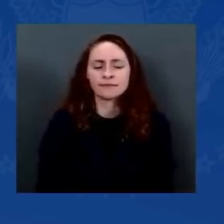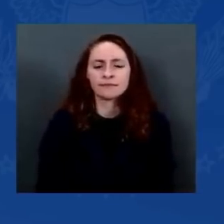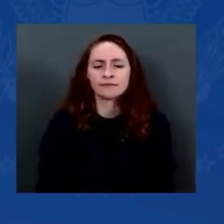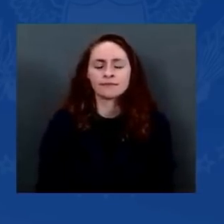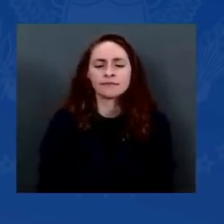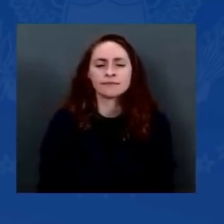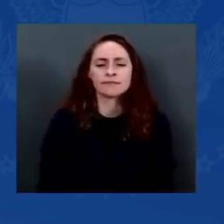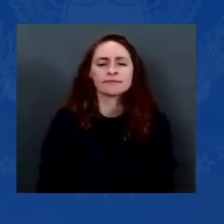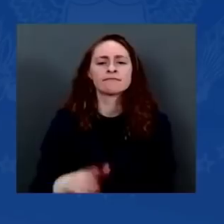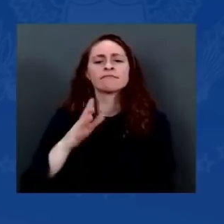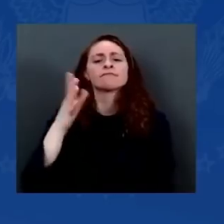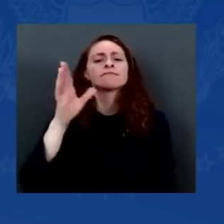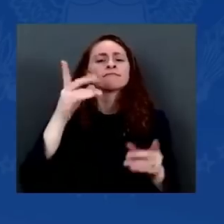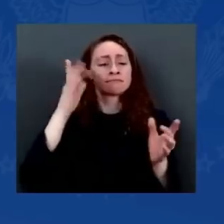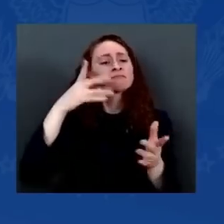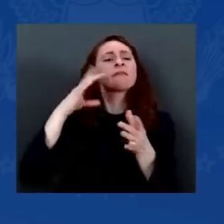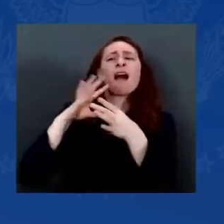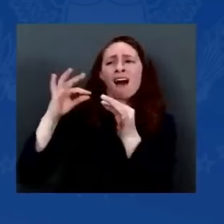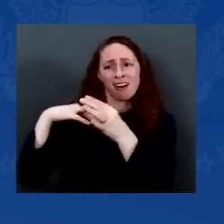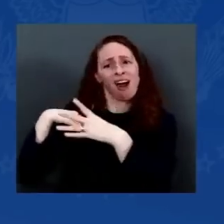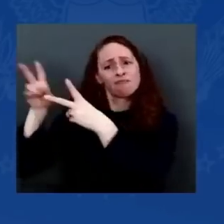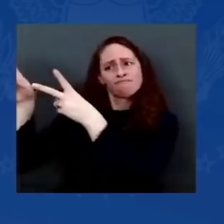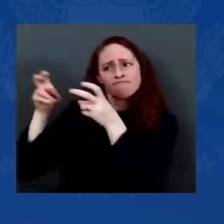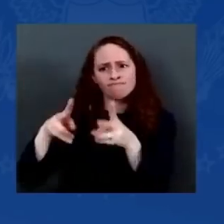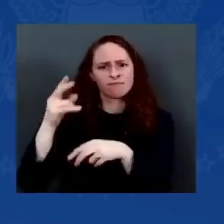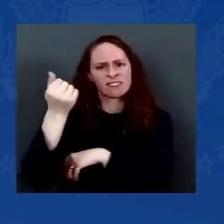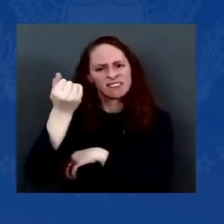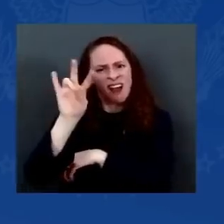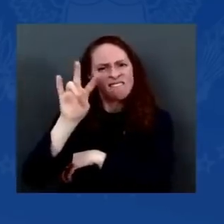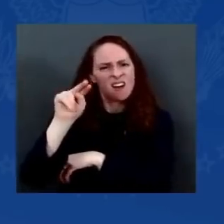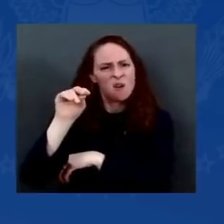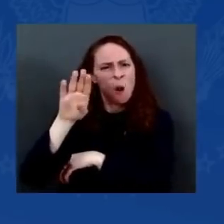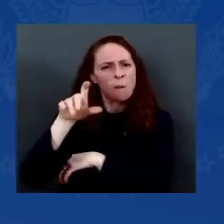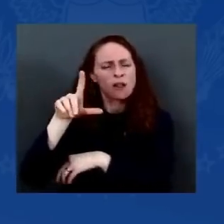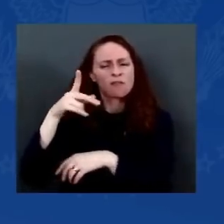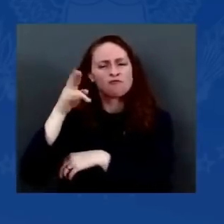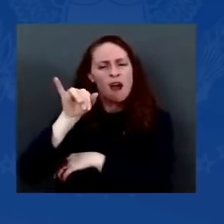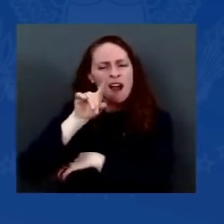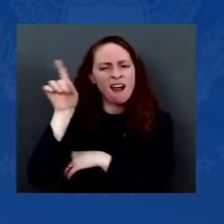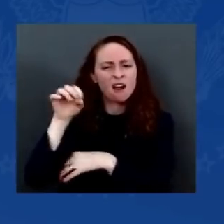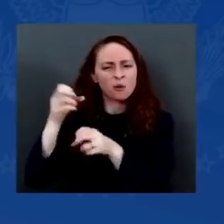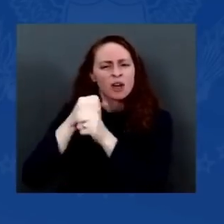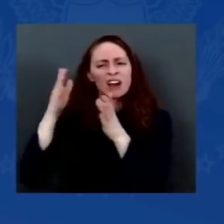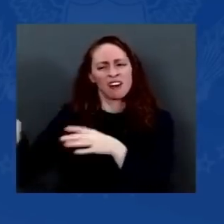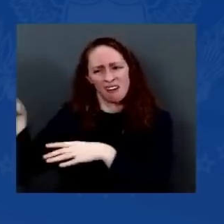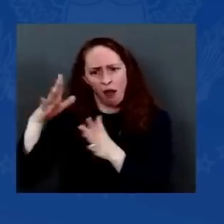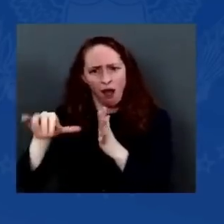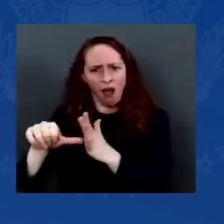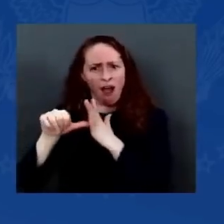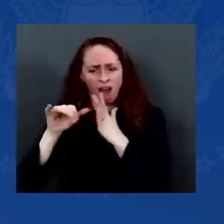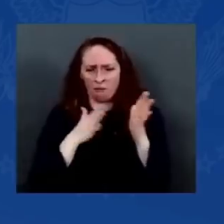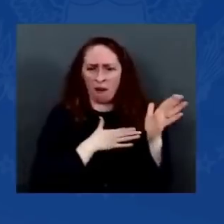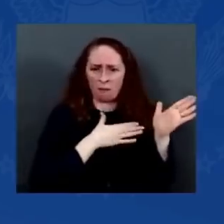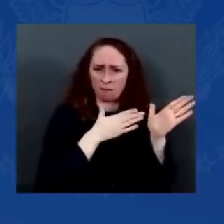help inflation. Think about it in terms of you're a hardworking person and you're making 60 grand if you're alone, or if